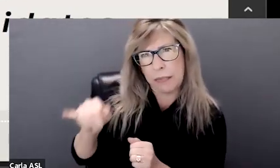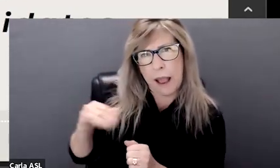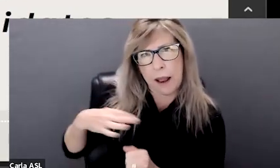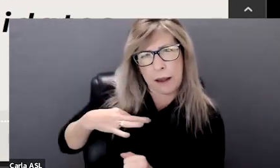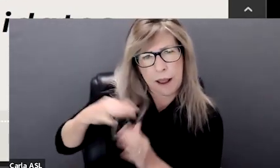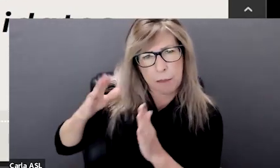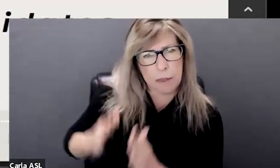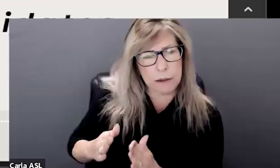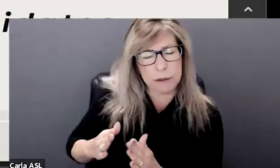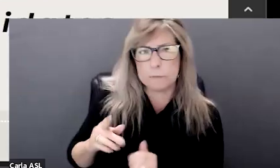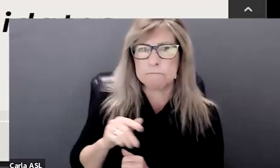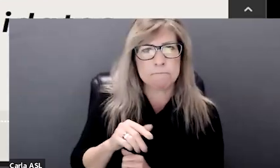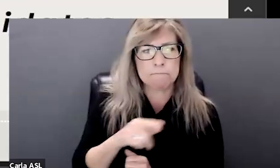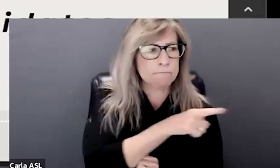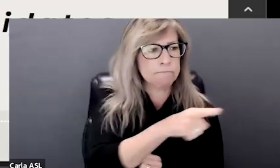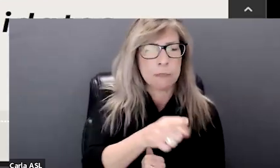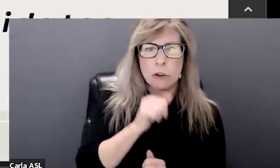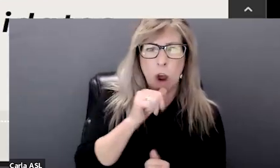any ideas that you have.